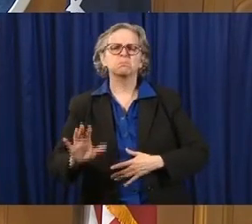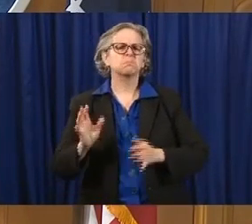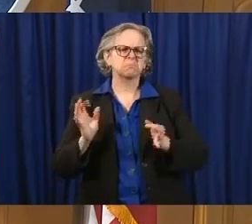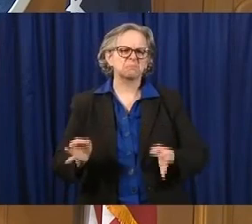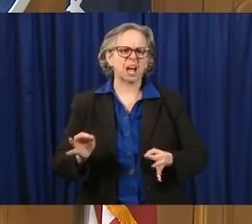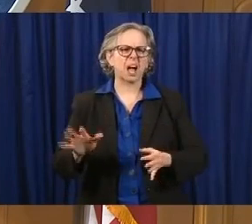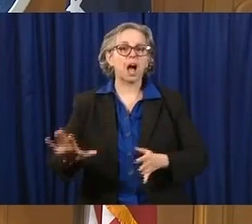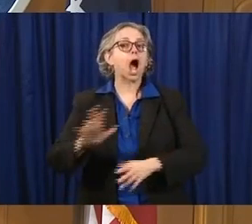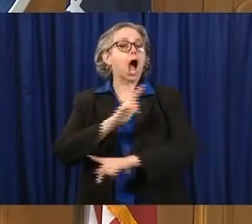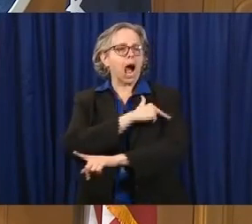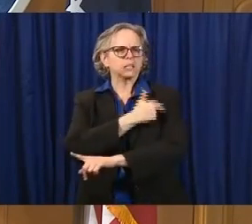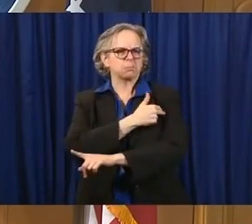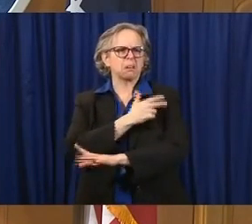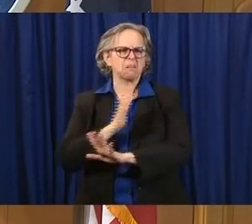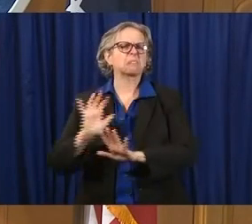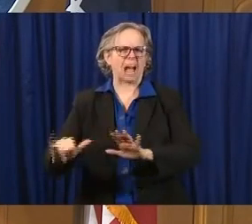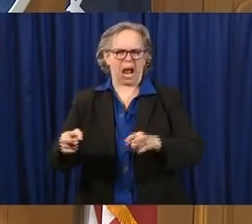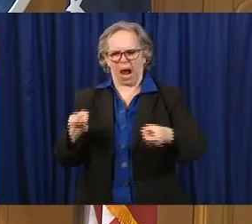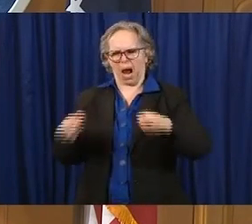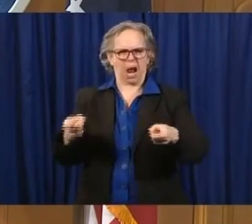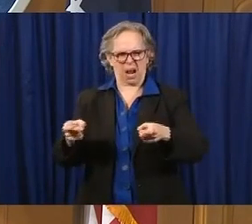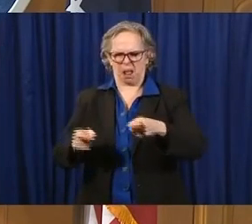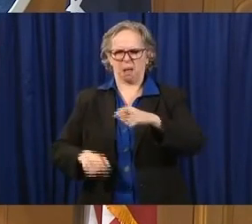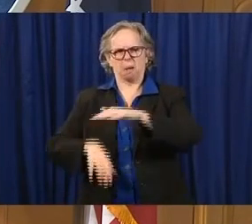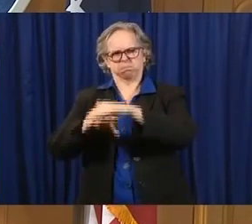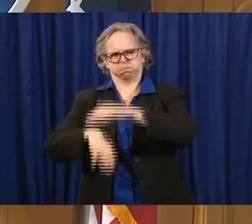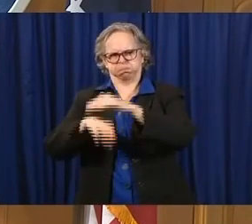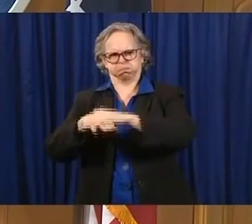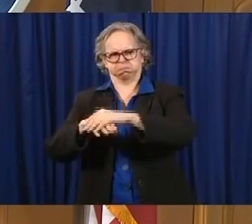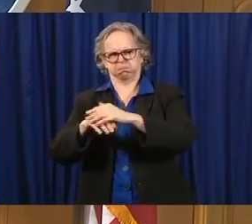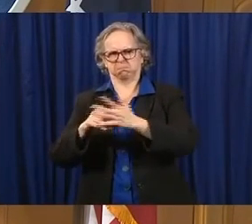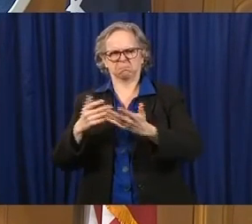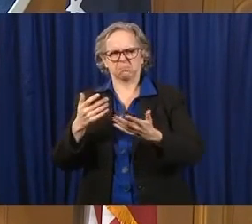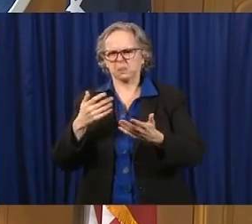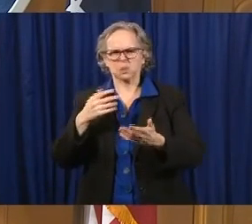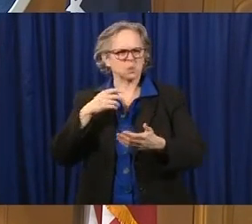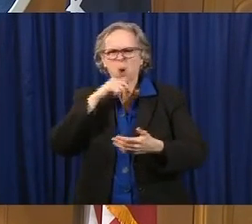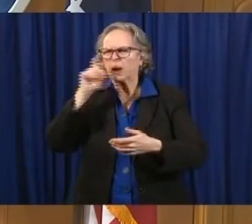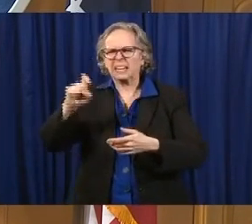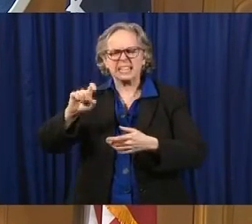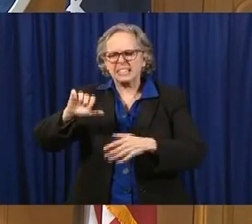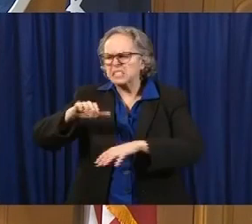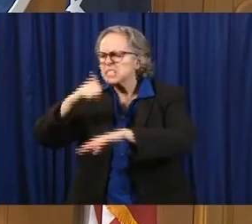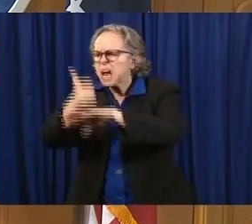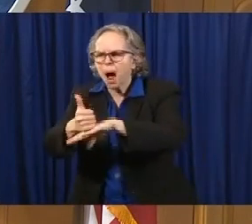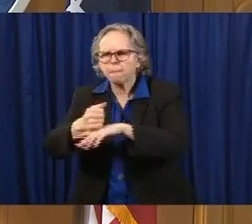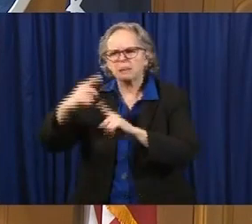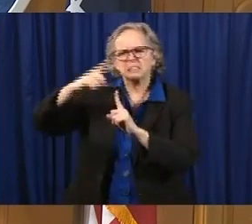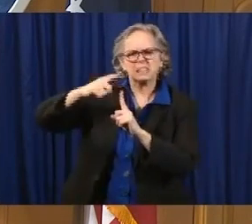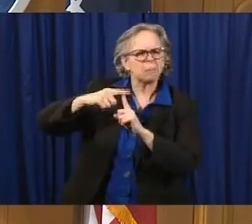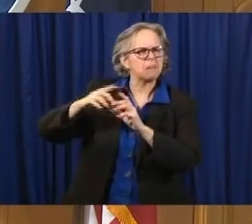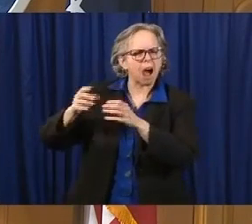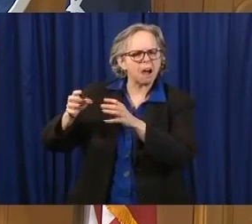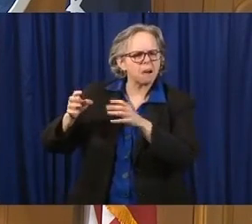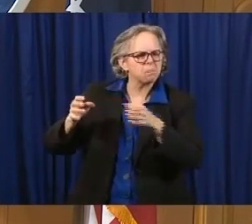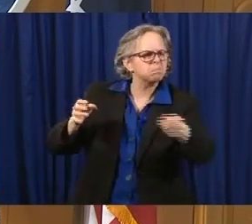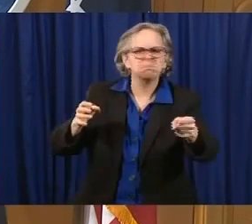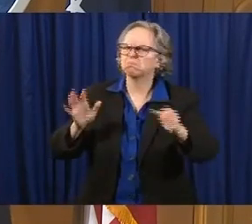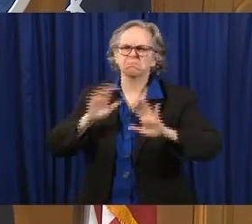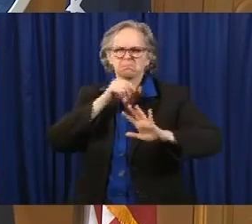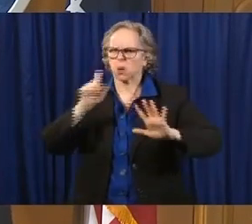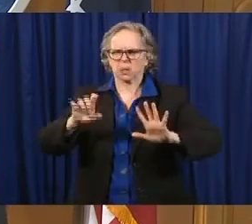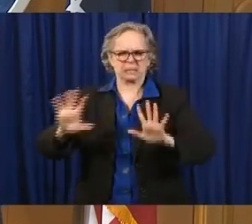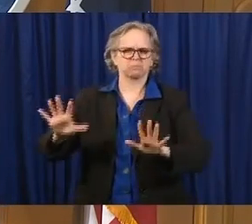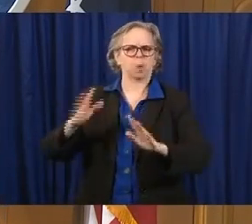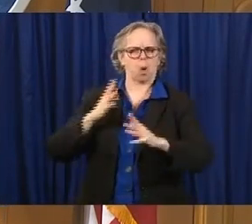equipment, be able to handle the surge in patients without going to an off-site location. So, Mayor, we will